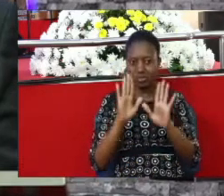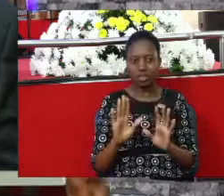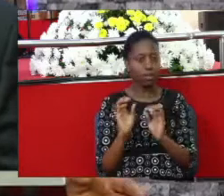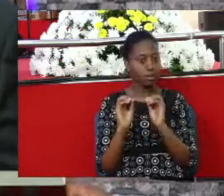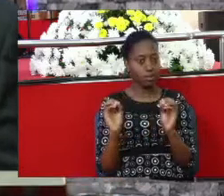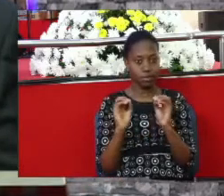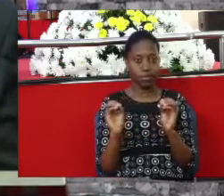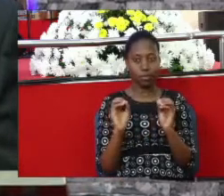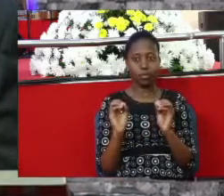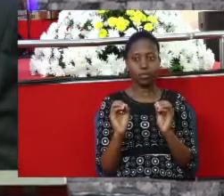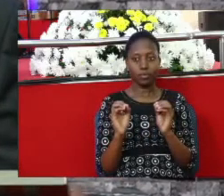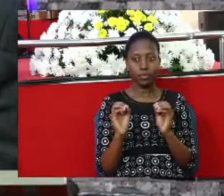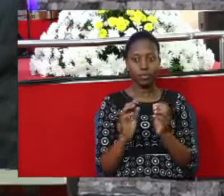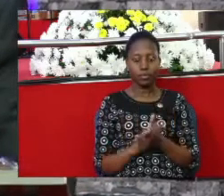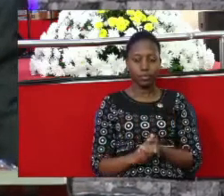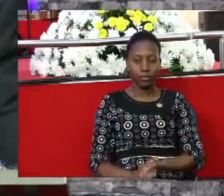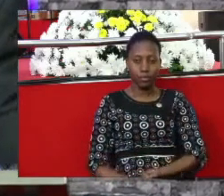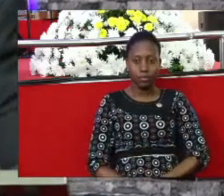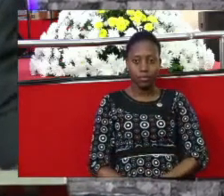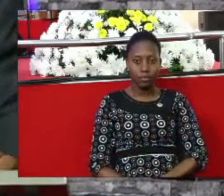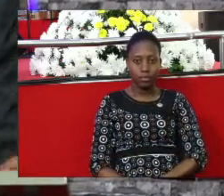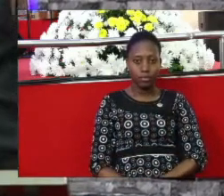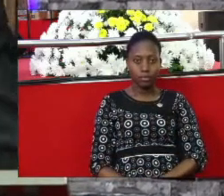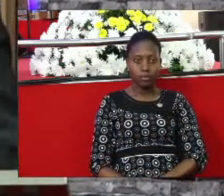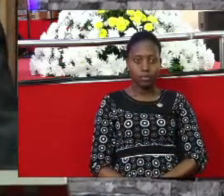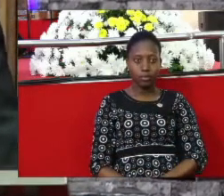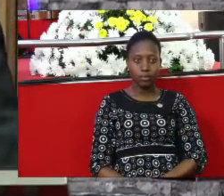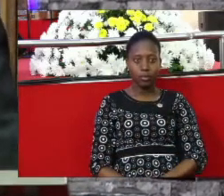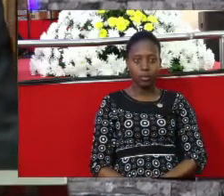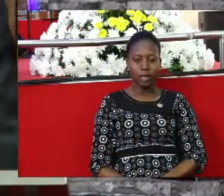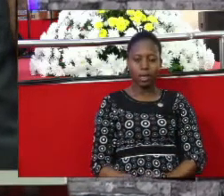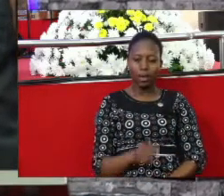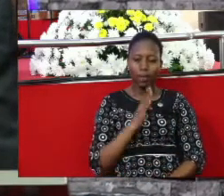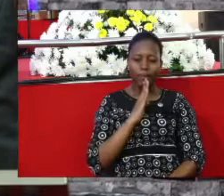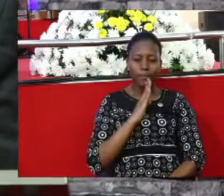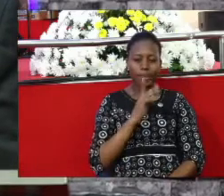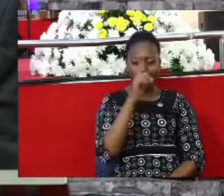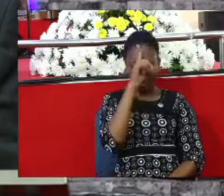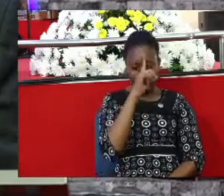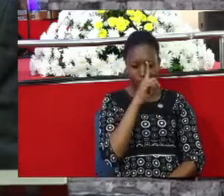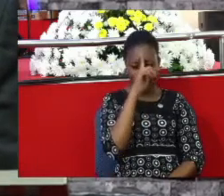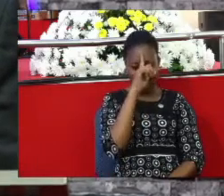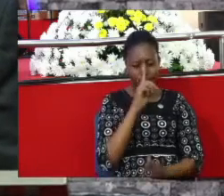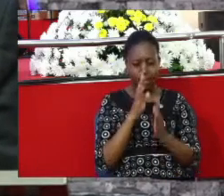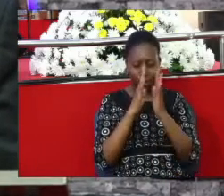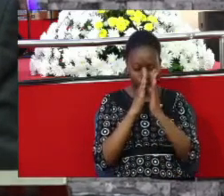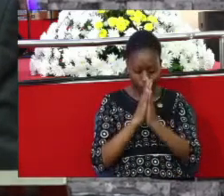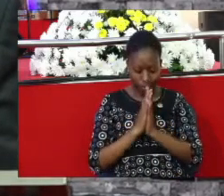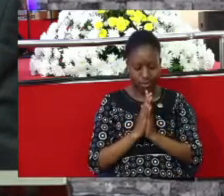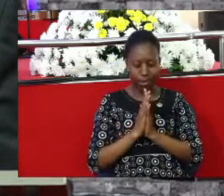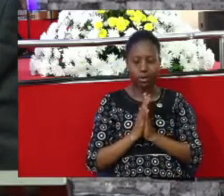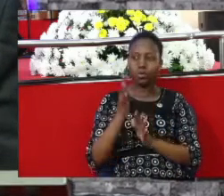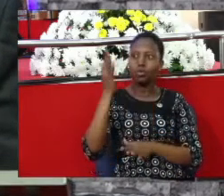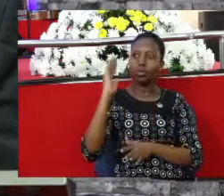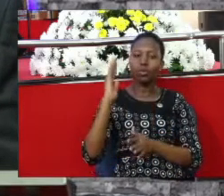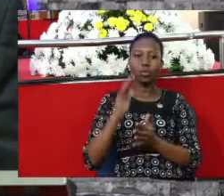be radical. Si ukazirike tu useme, mimi nimekataa.